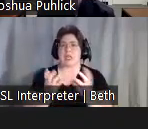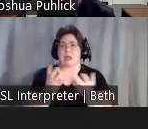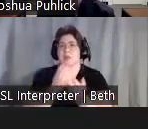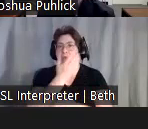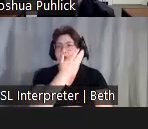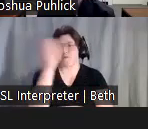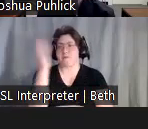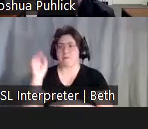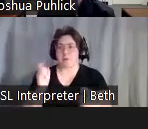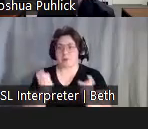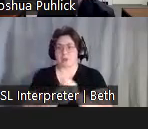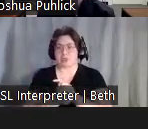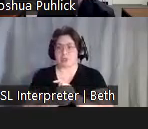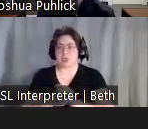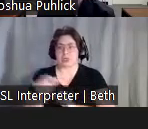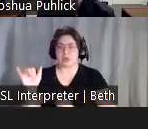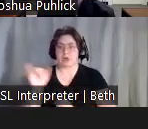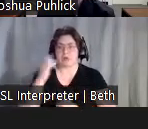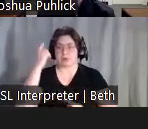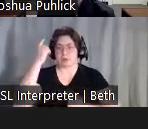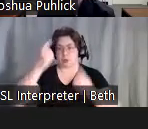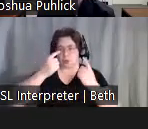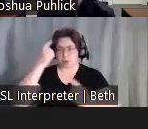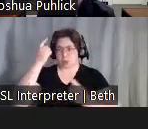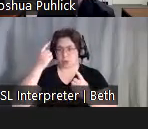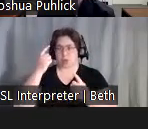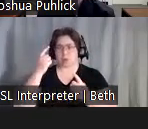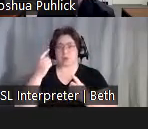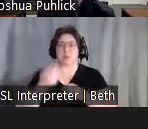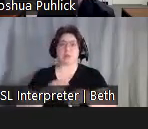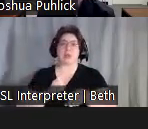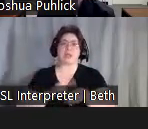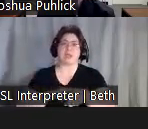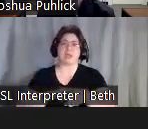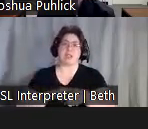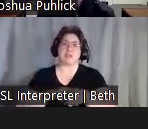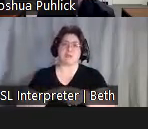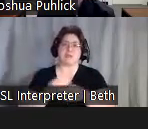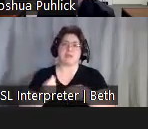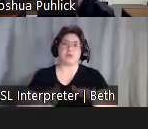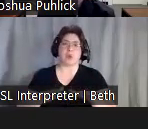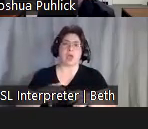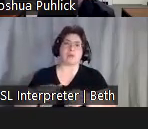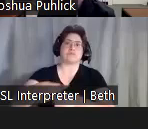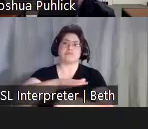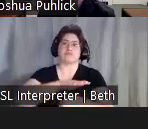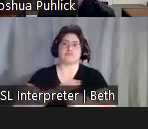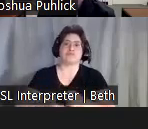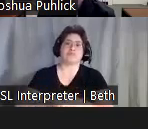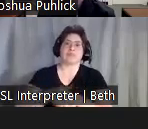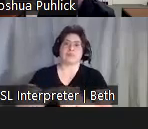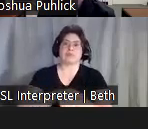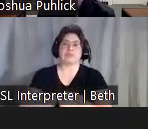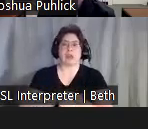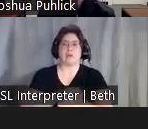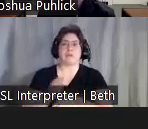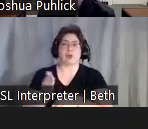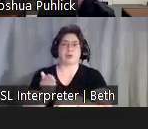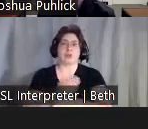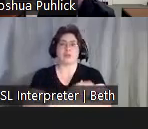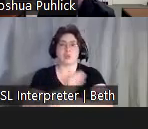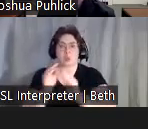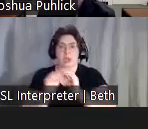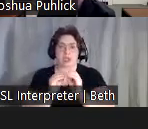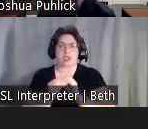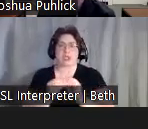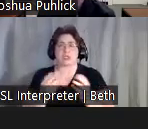We also think about that with our native ground cover restoration. Researchers here have found that